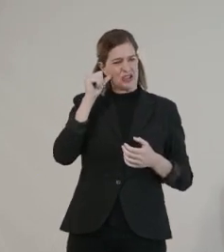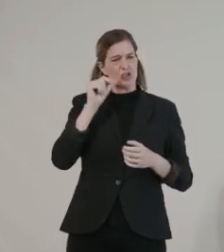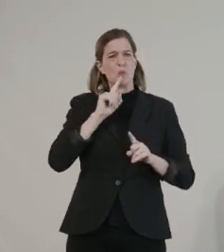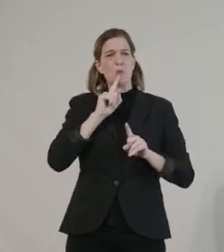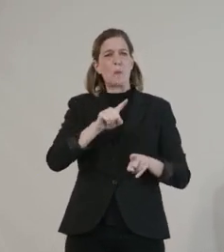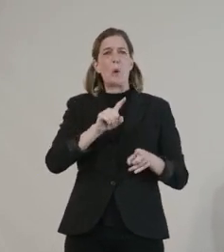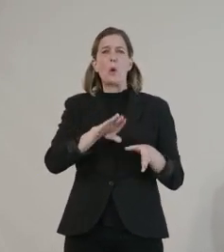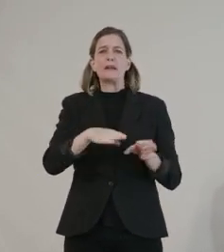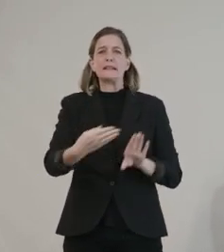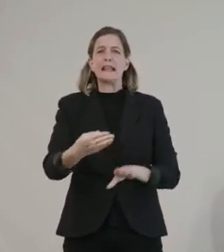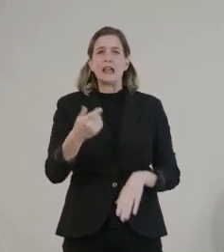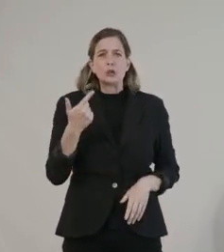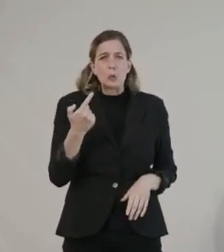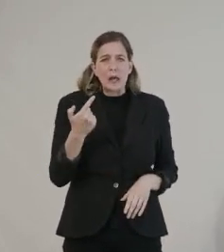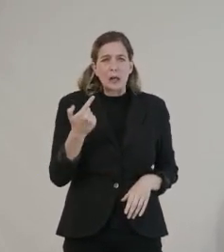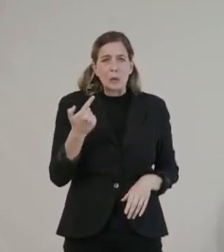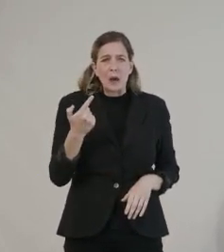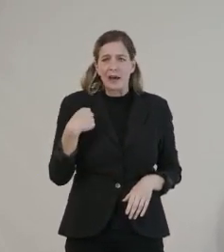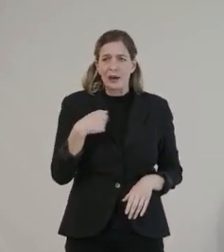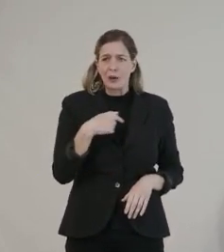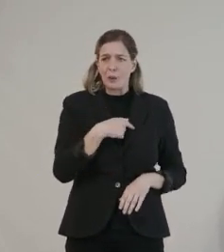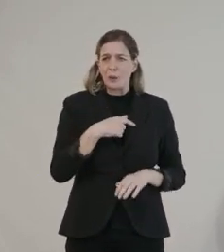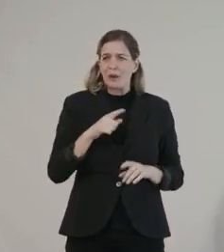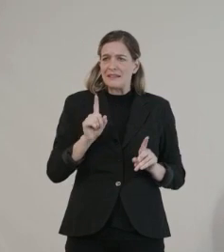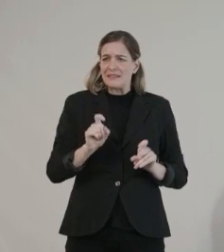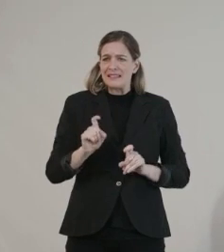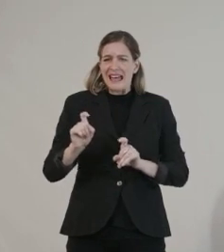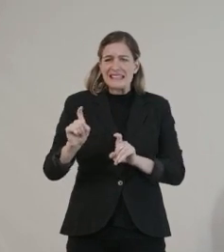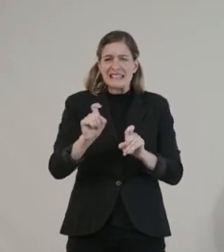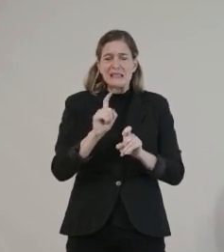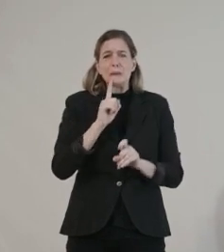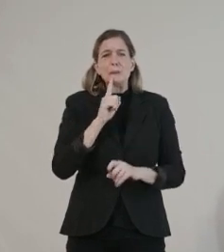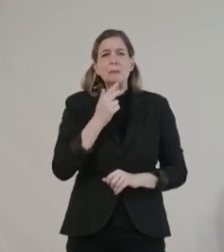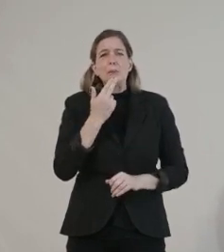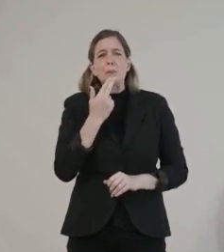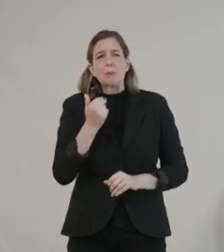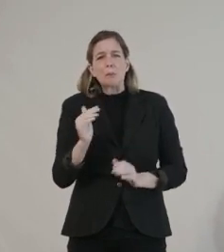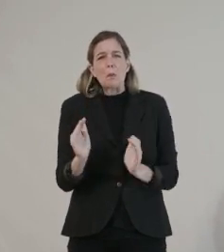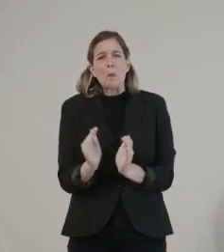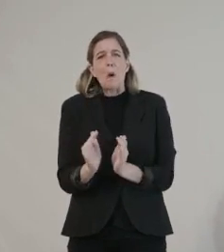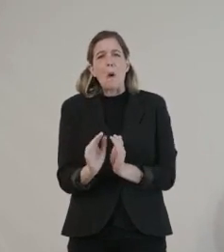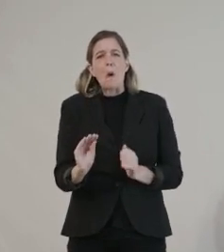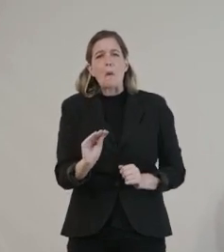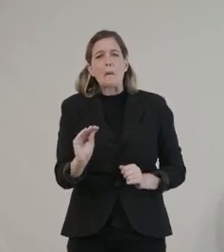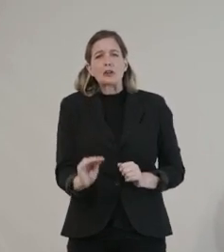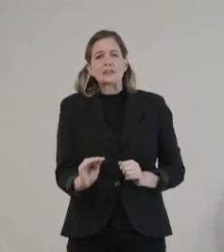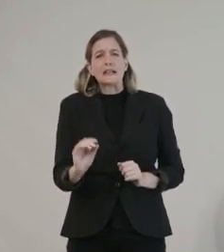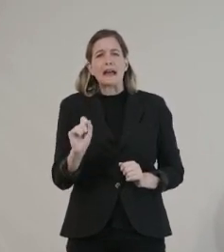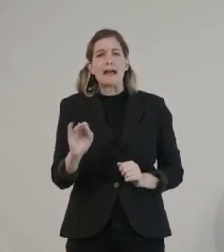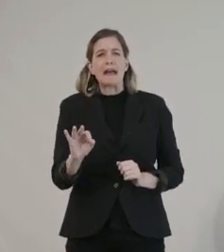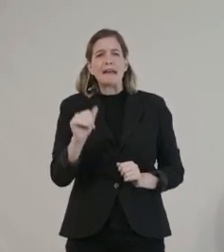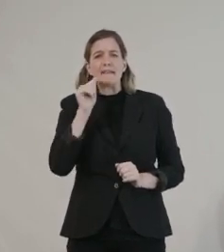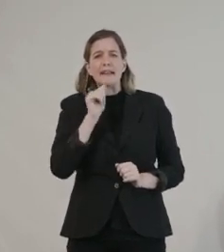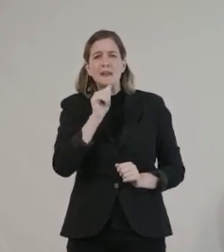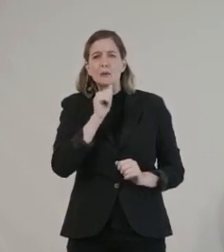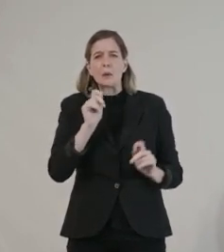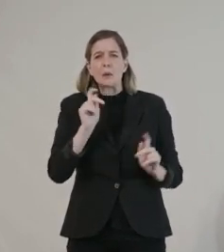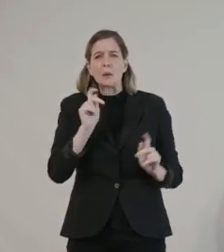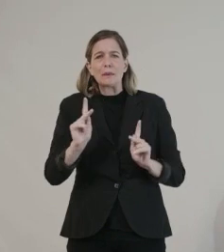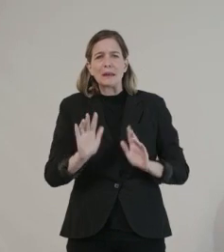0.7% of Arizonans. Is there any way at all that you could actually lift your